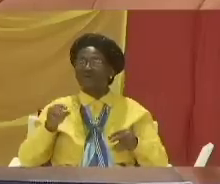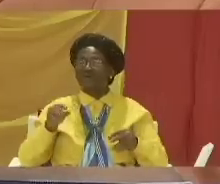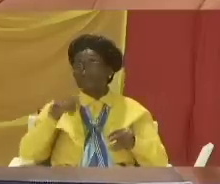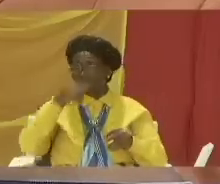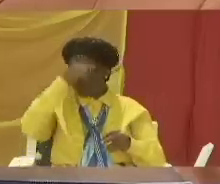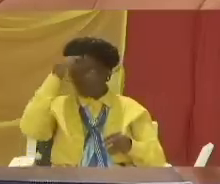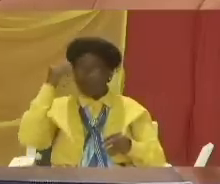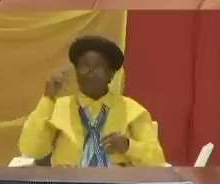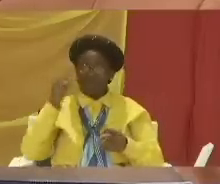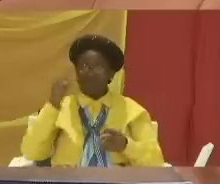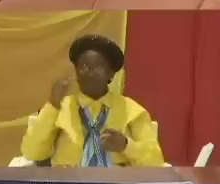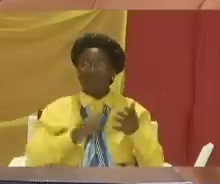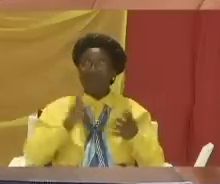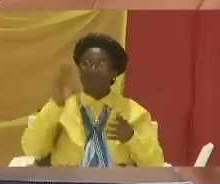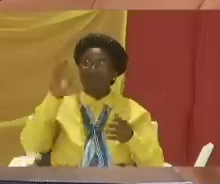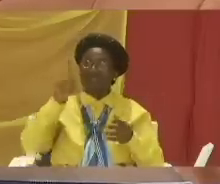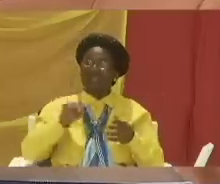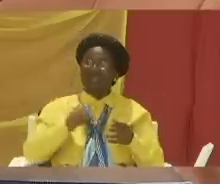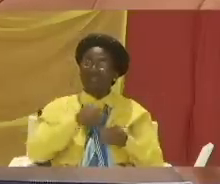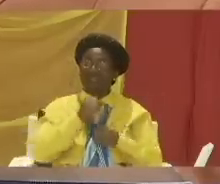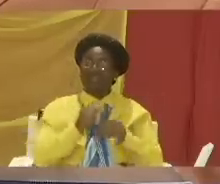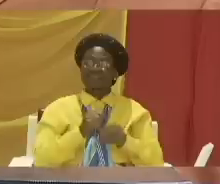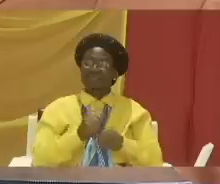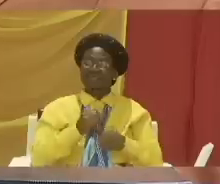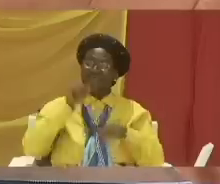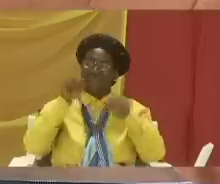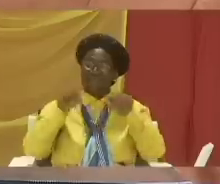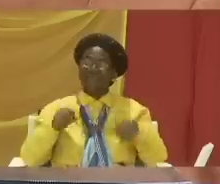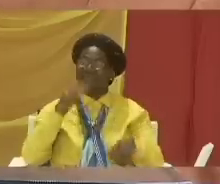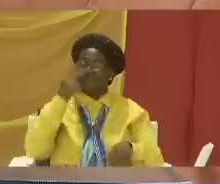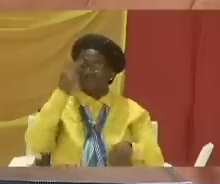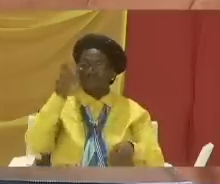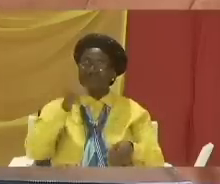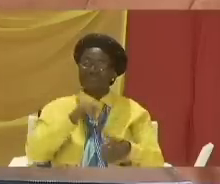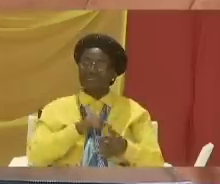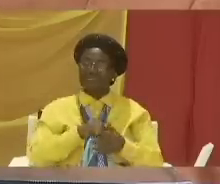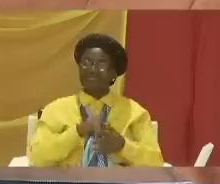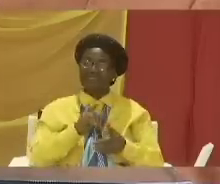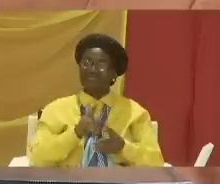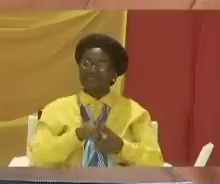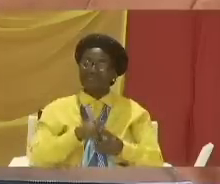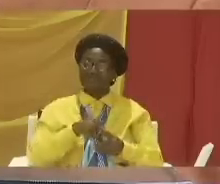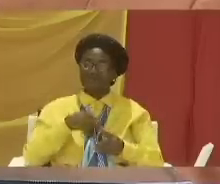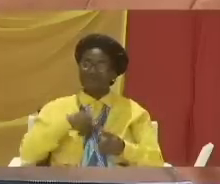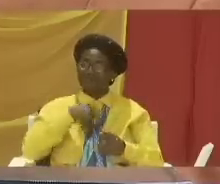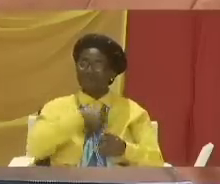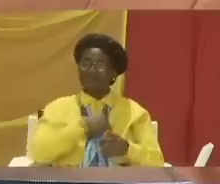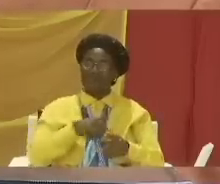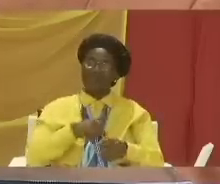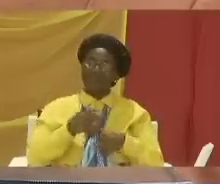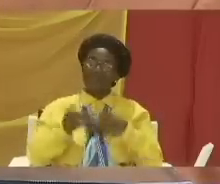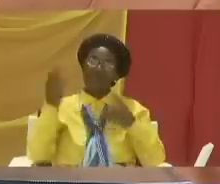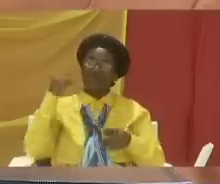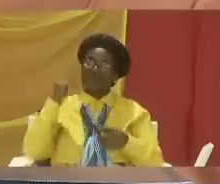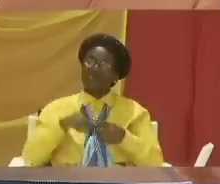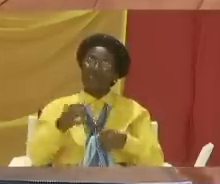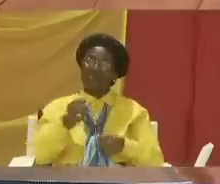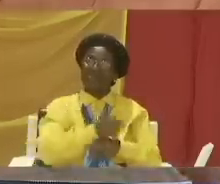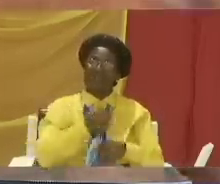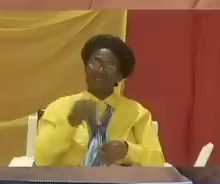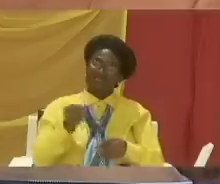Years ago, I could see it. So when we finish the little food they give us,